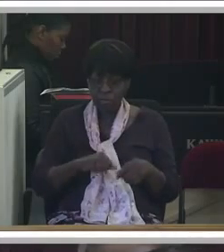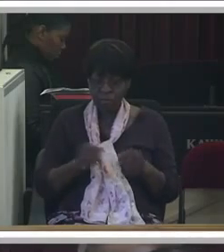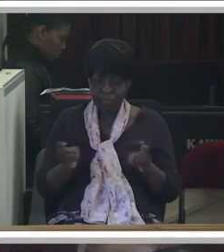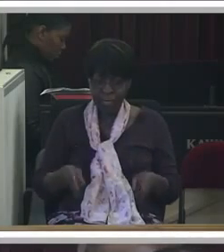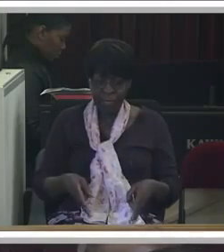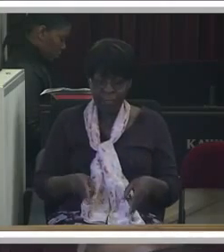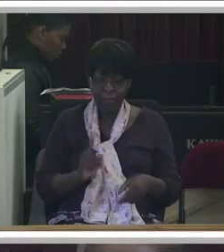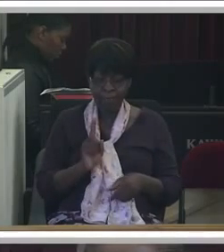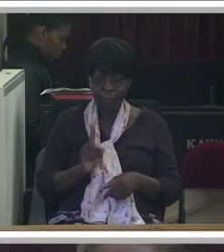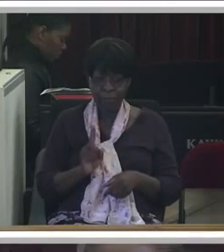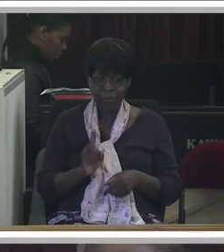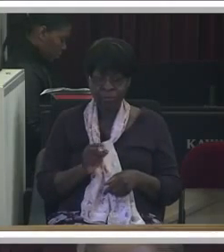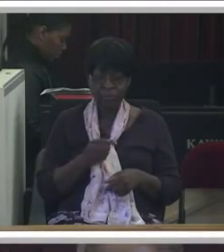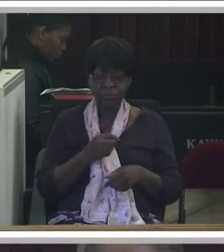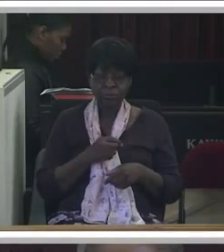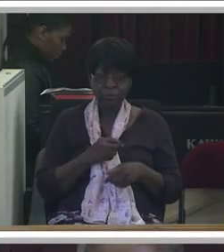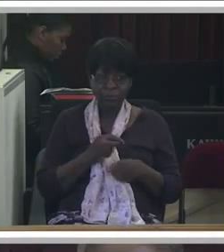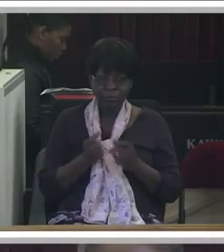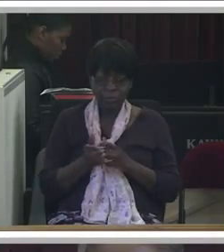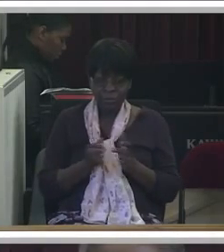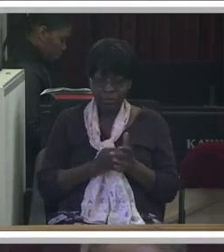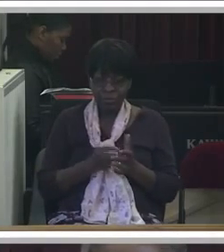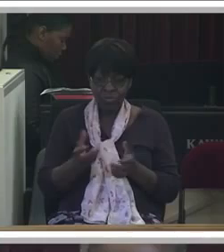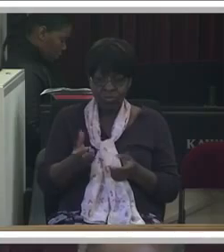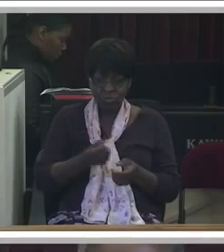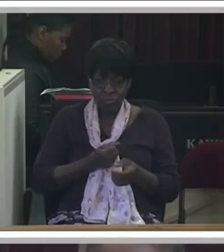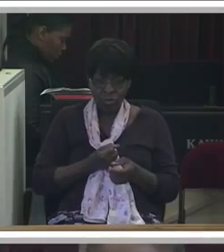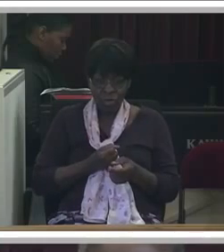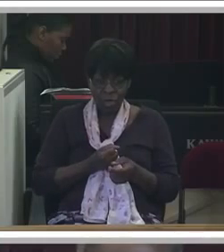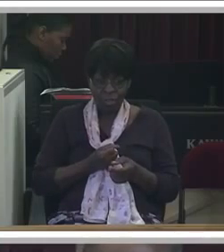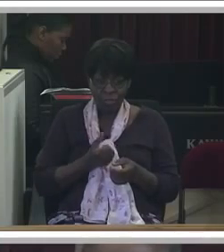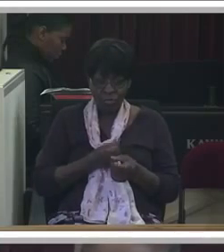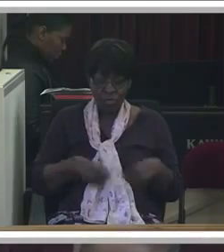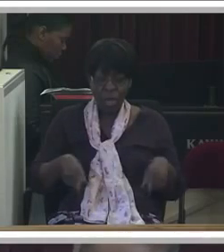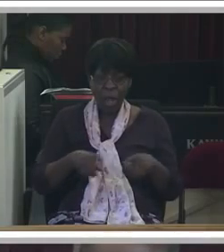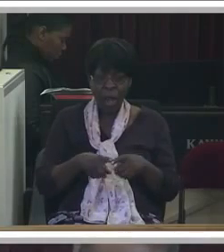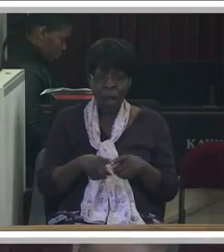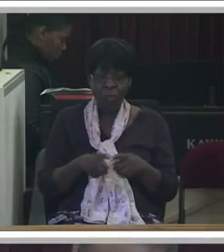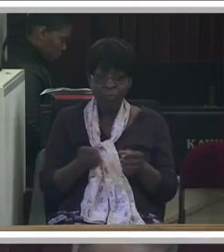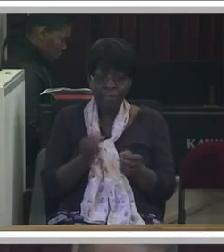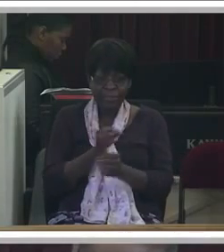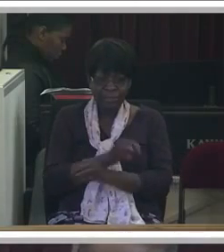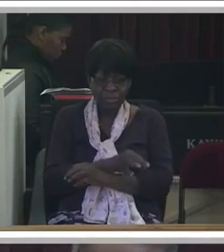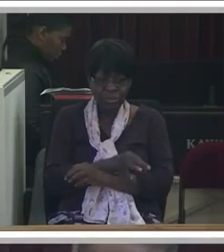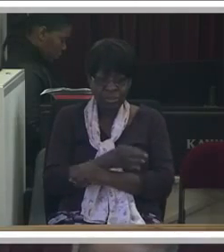Christ took my place. I heard Pastor Lottie tell a story the other day